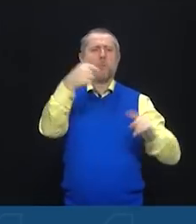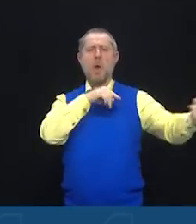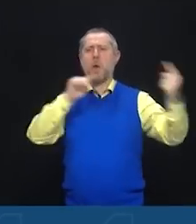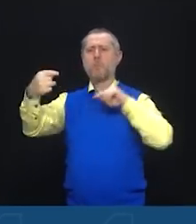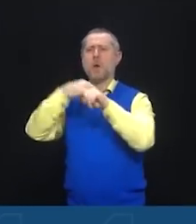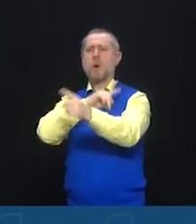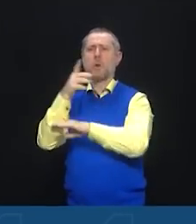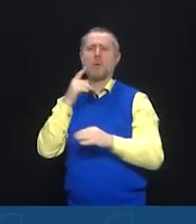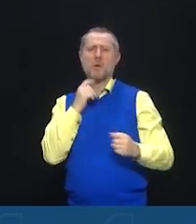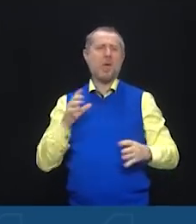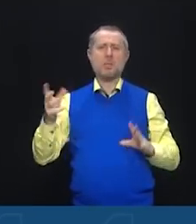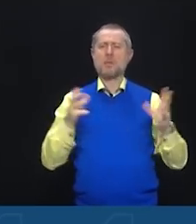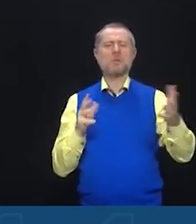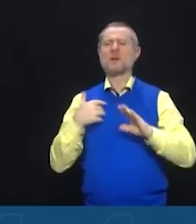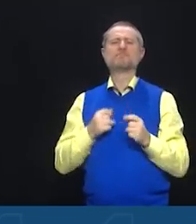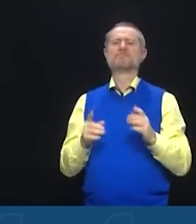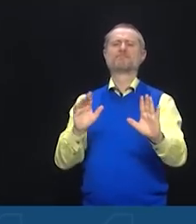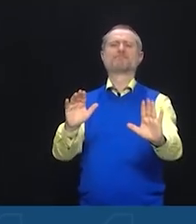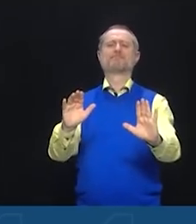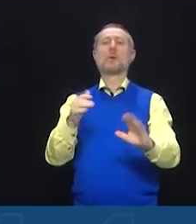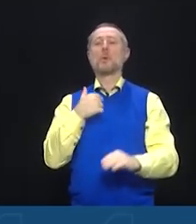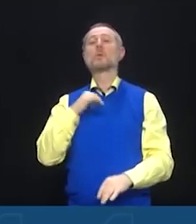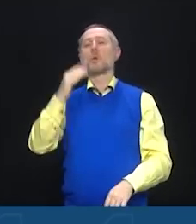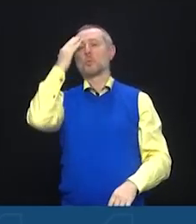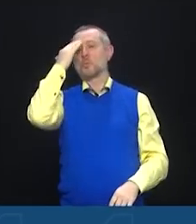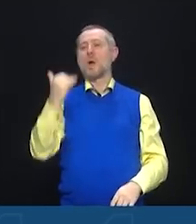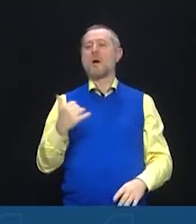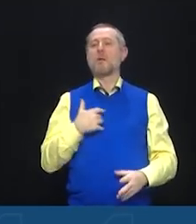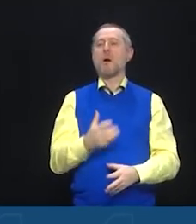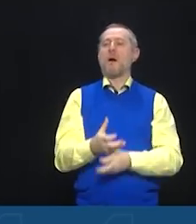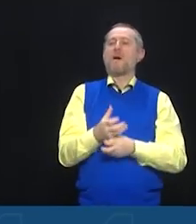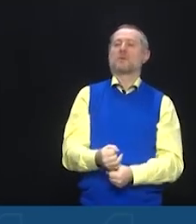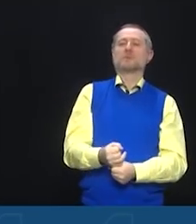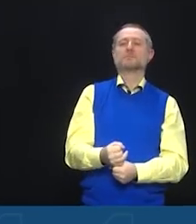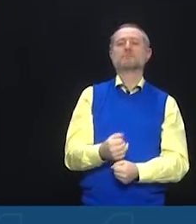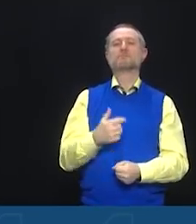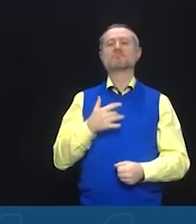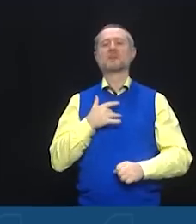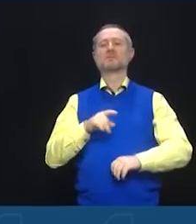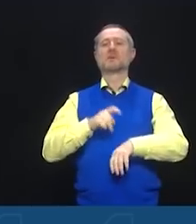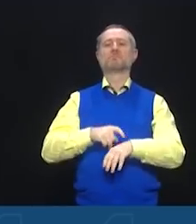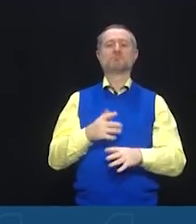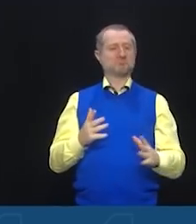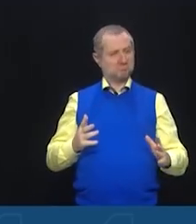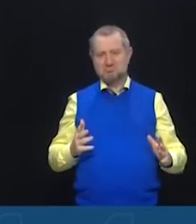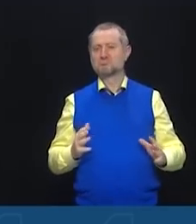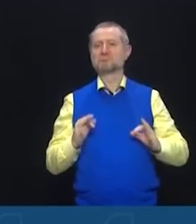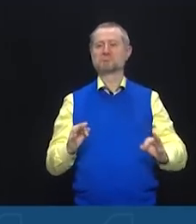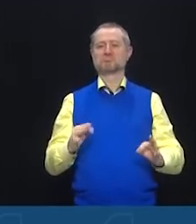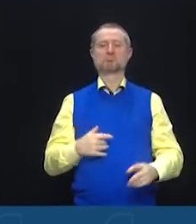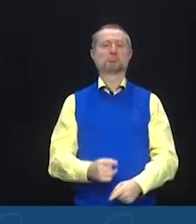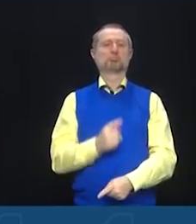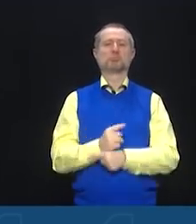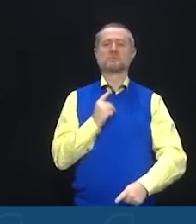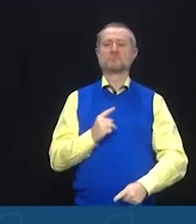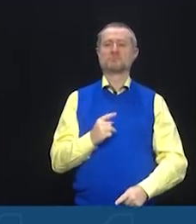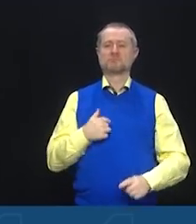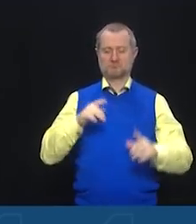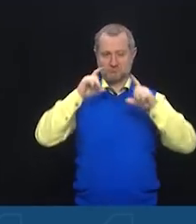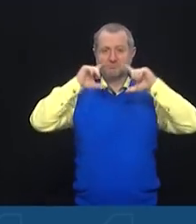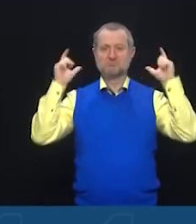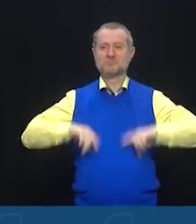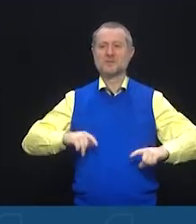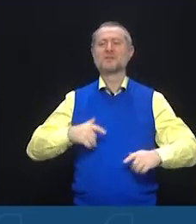up in the right place. And that is why I feel very confident that this is the time to lift the mask requirement. And I want to thank all the parents and